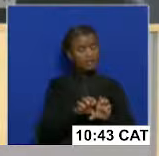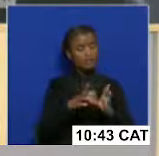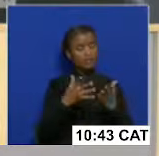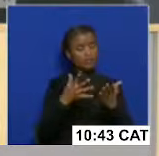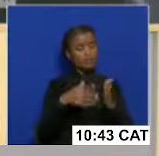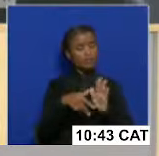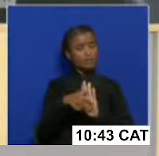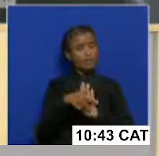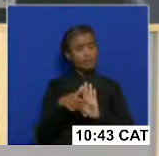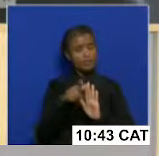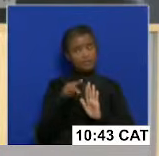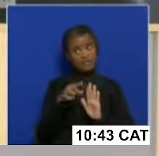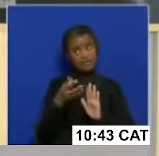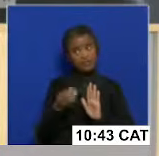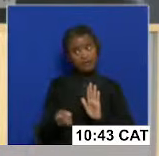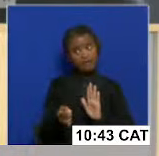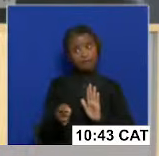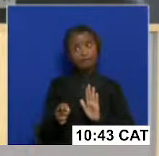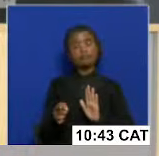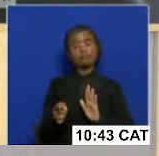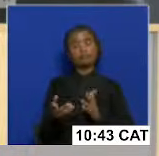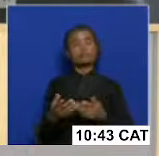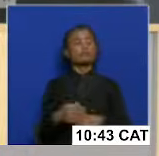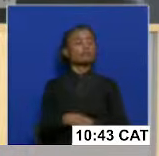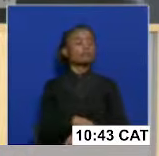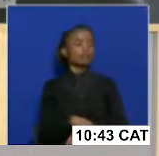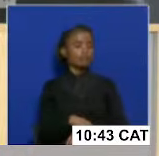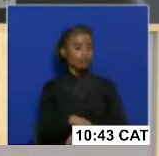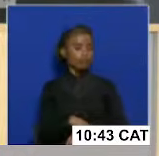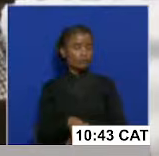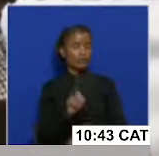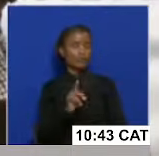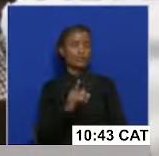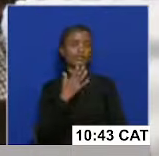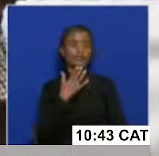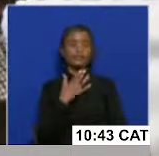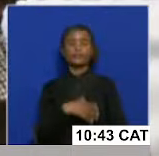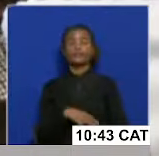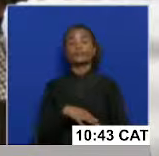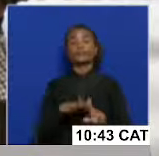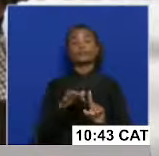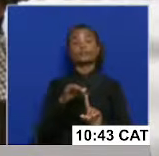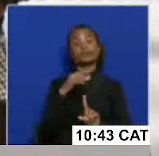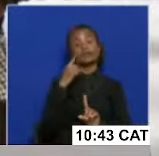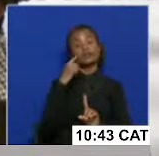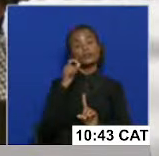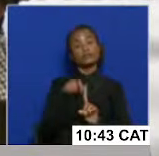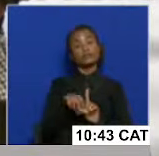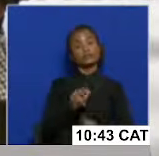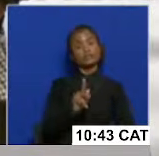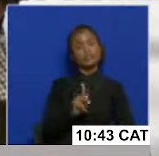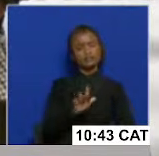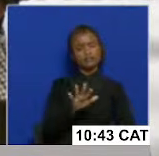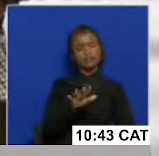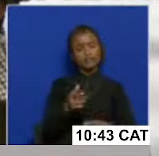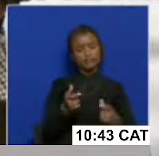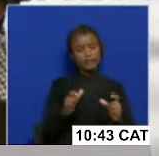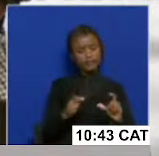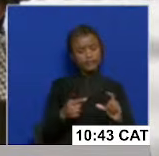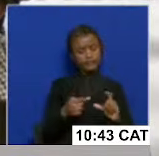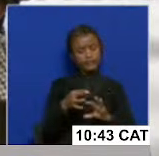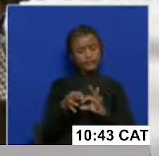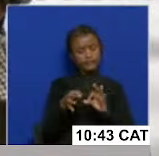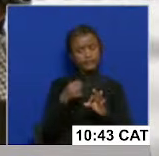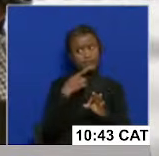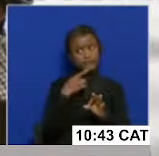Witness K, in paragraph 13, you indicate that you joined this man that had knowledge